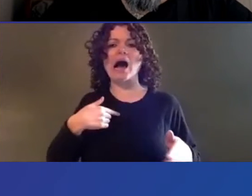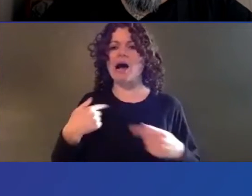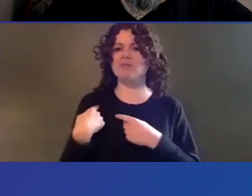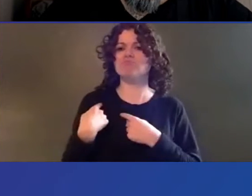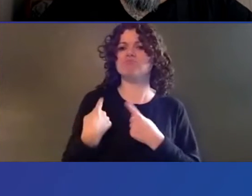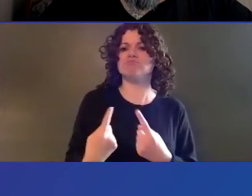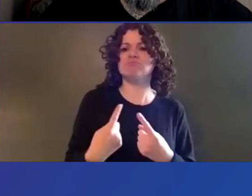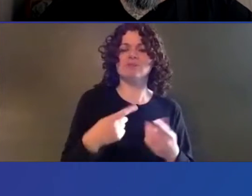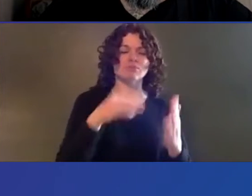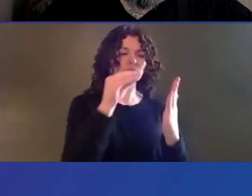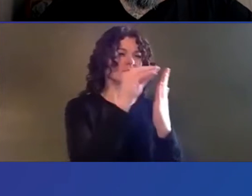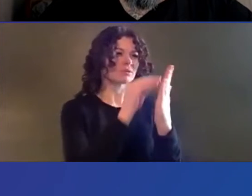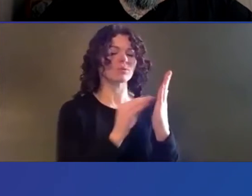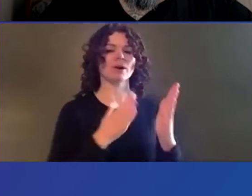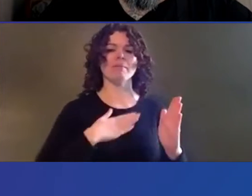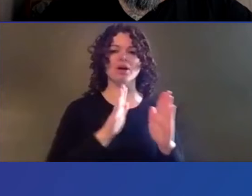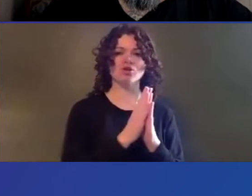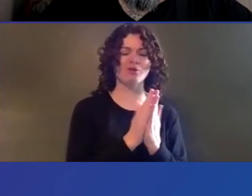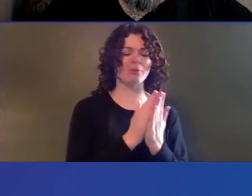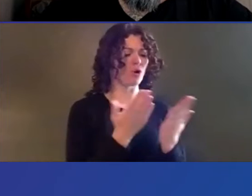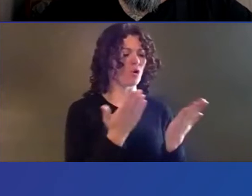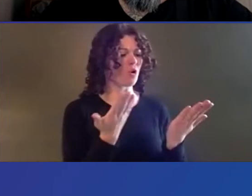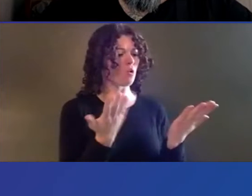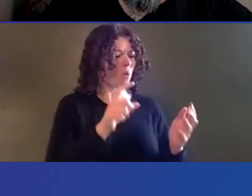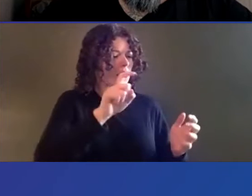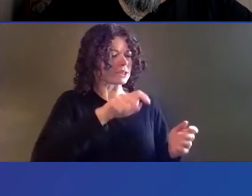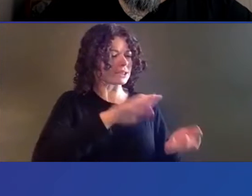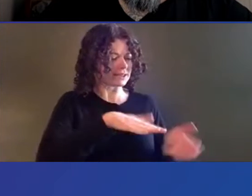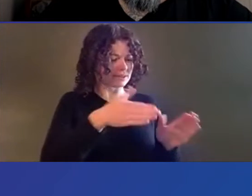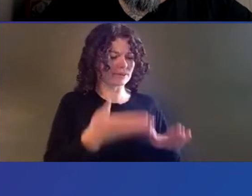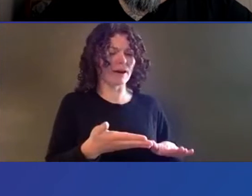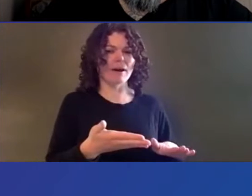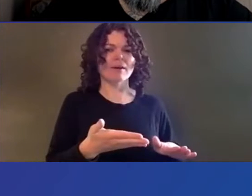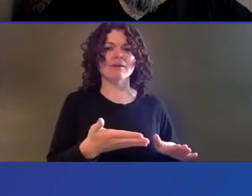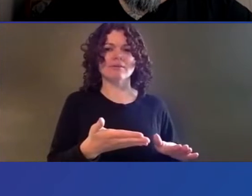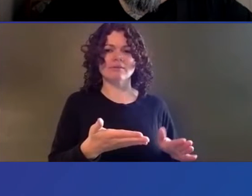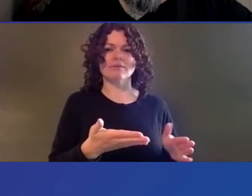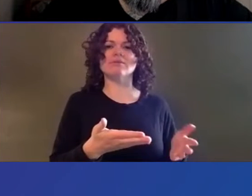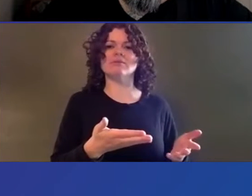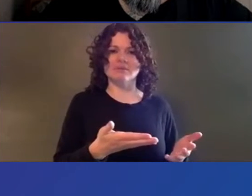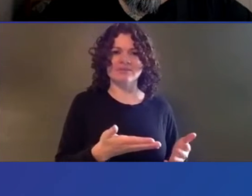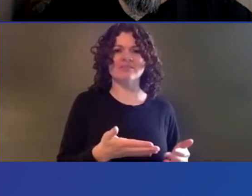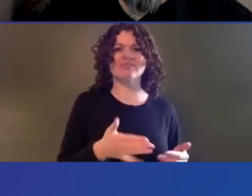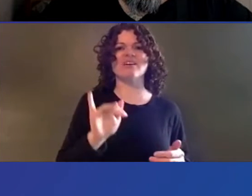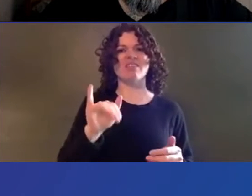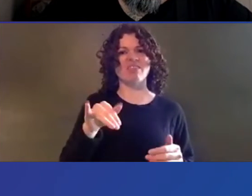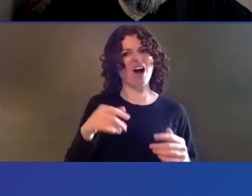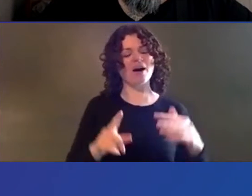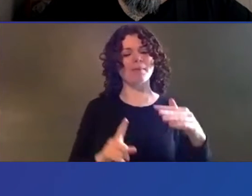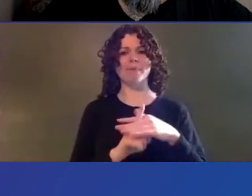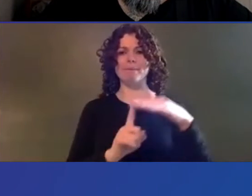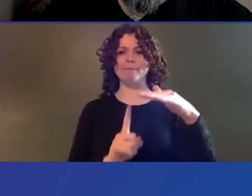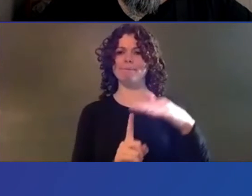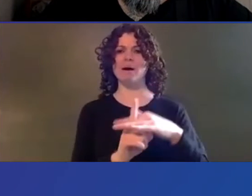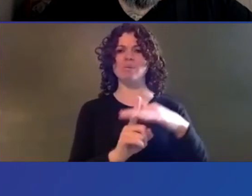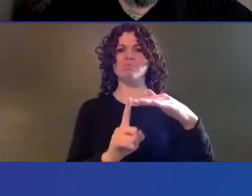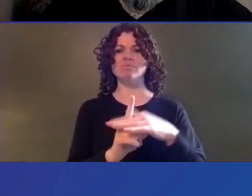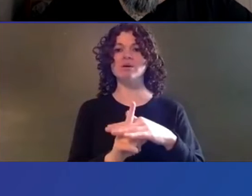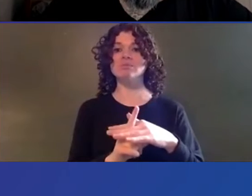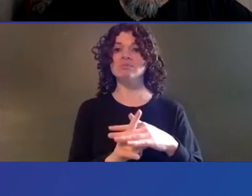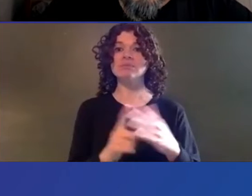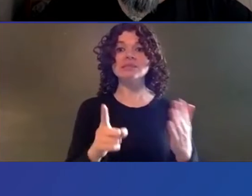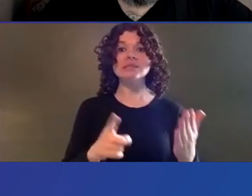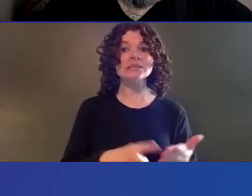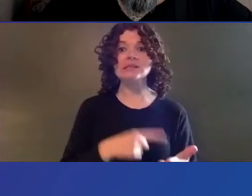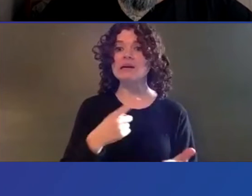It's come up in multiple conversations and it's coming up again now. It's a sign. What needs to go? Sometimes something's